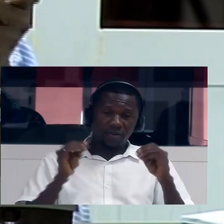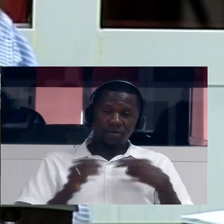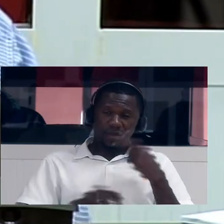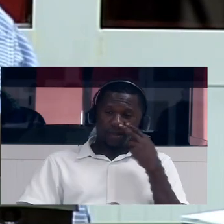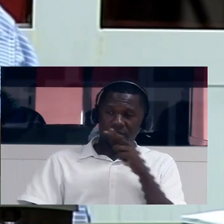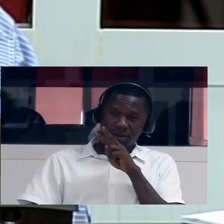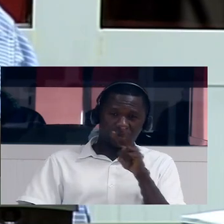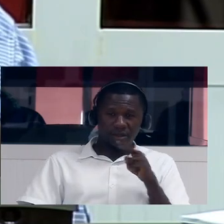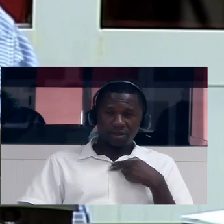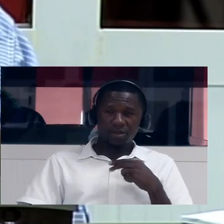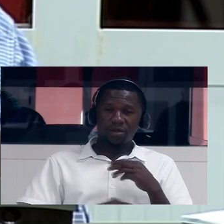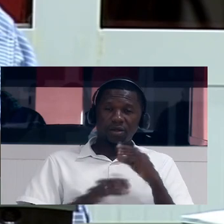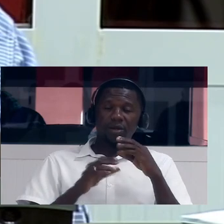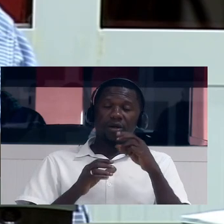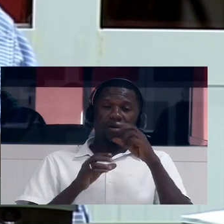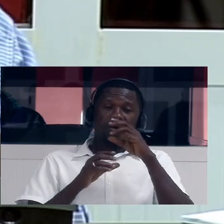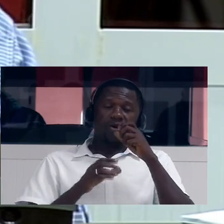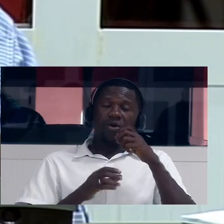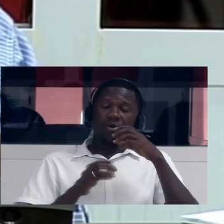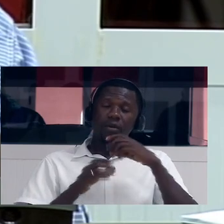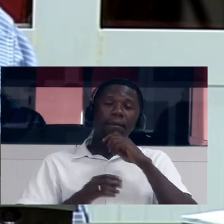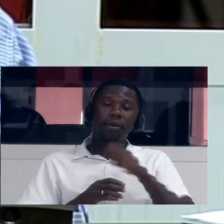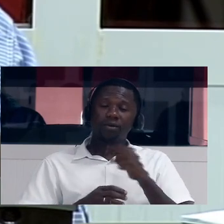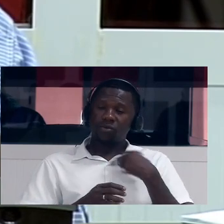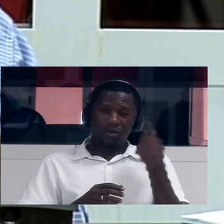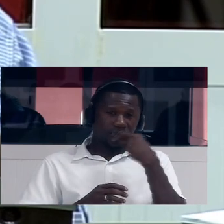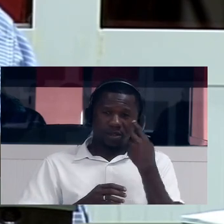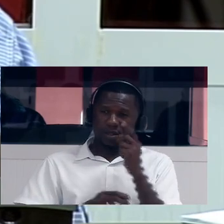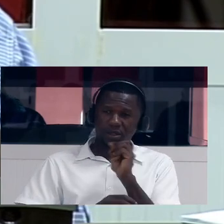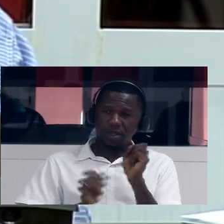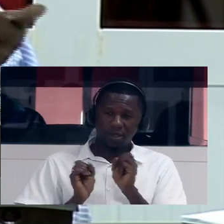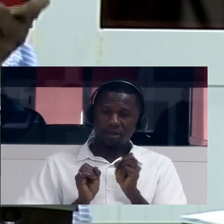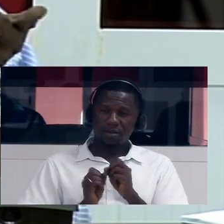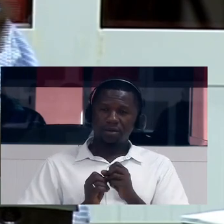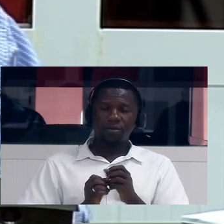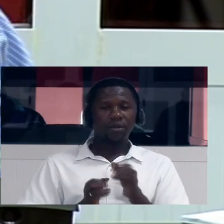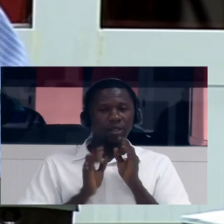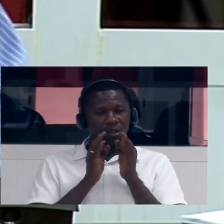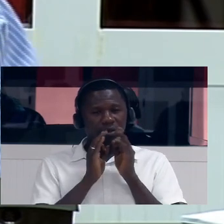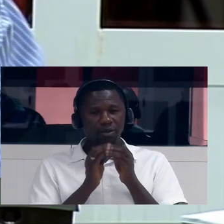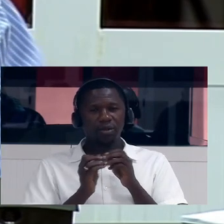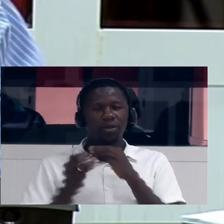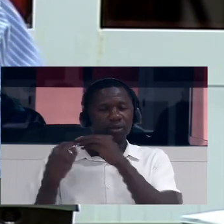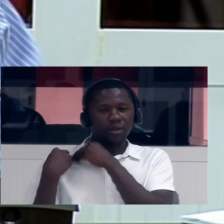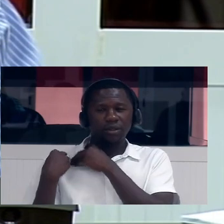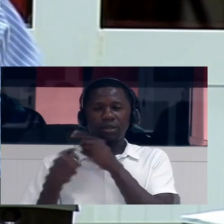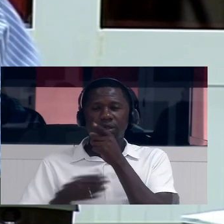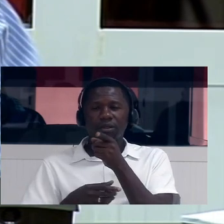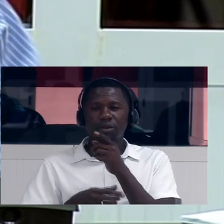an officer who I wasn't seeing. So I said to the officer in charge, "Where